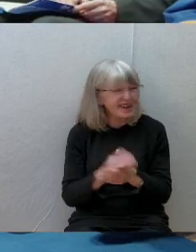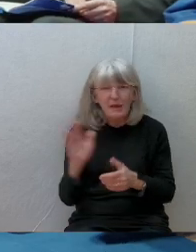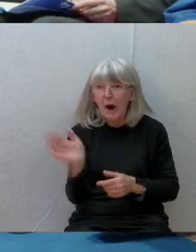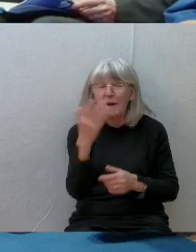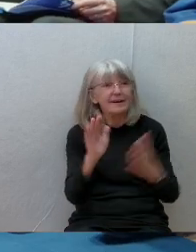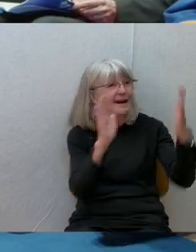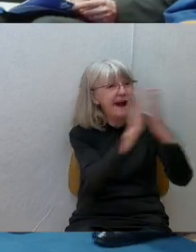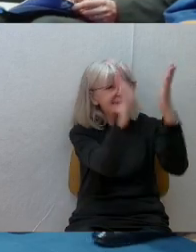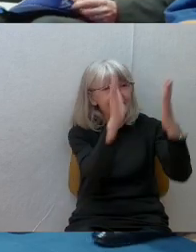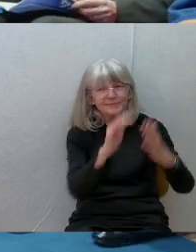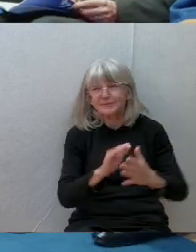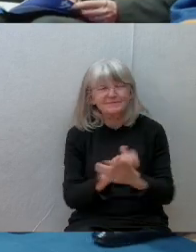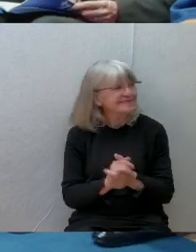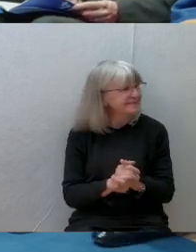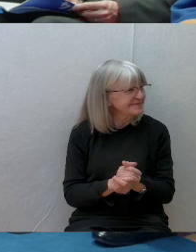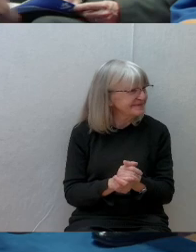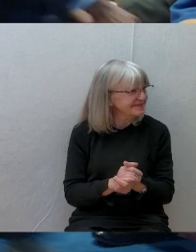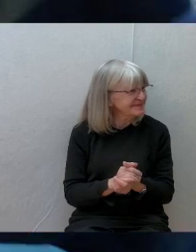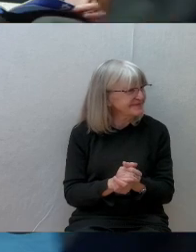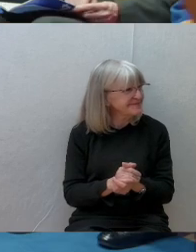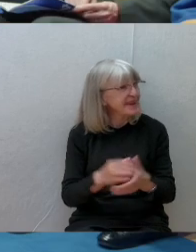Haley Agampodi.